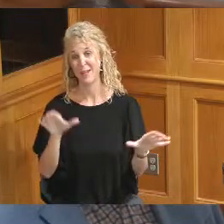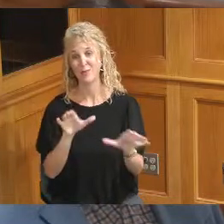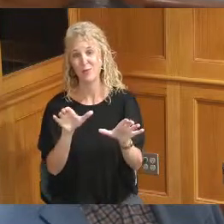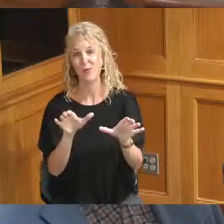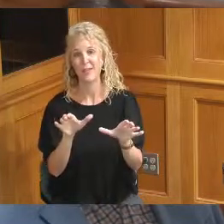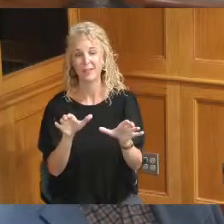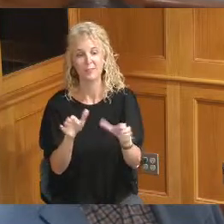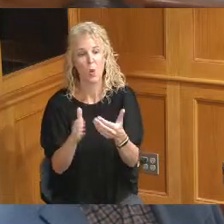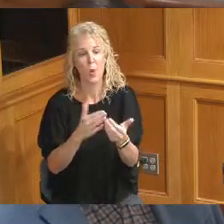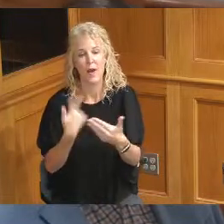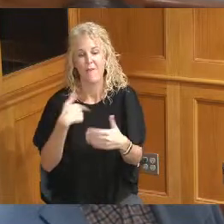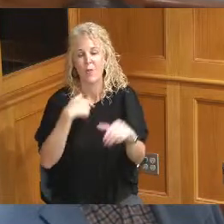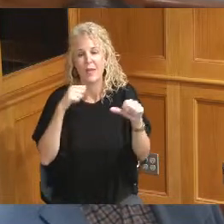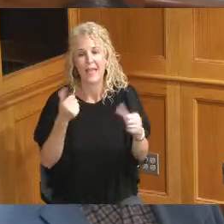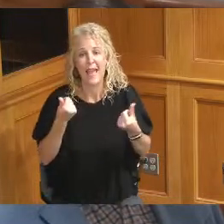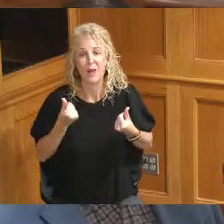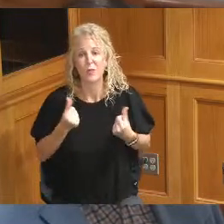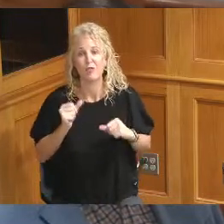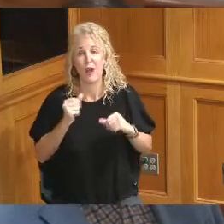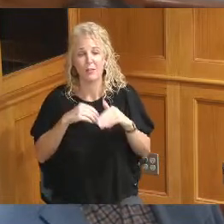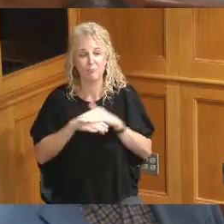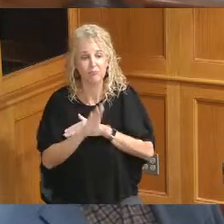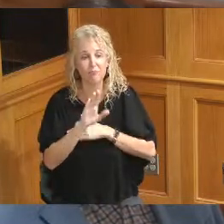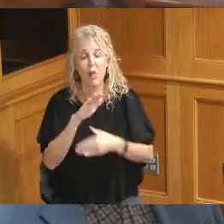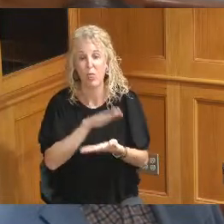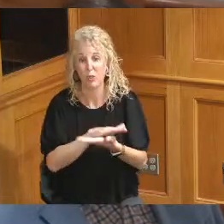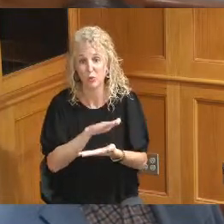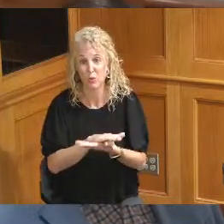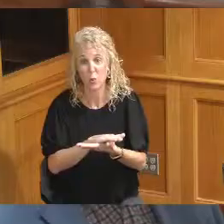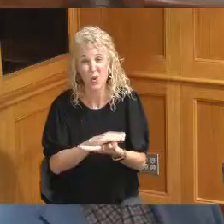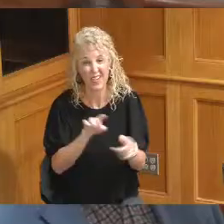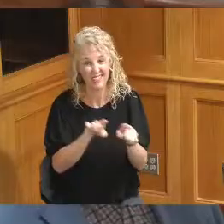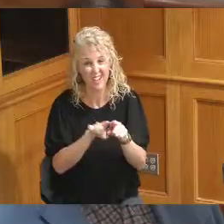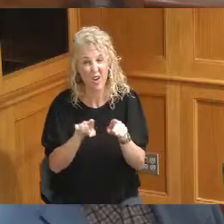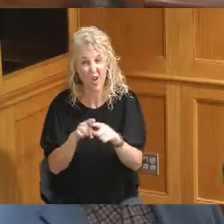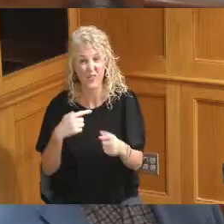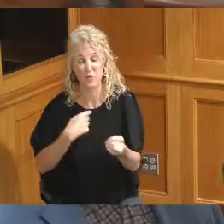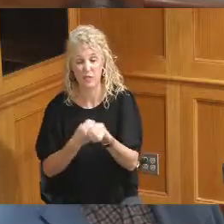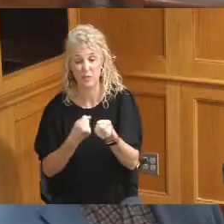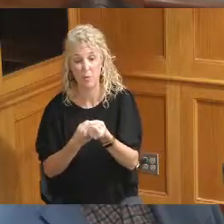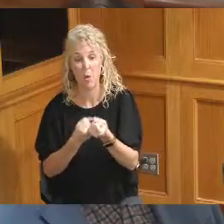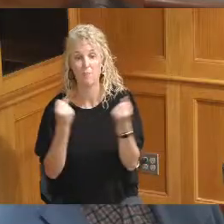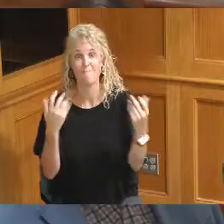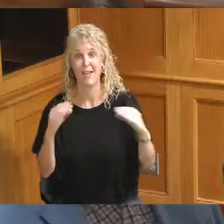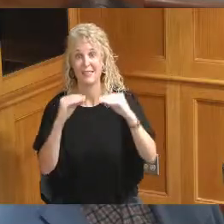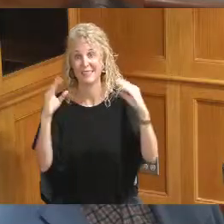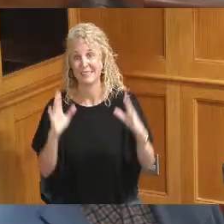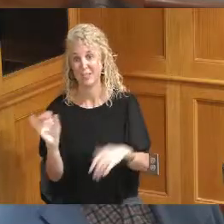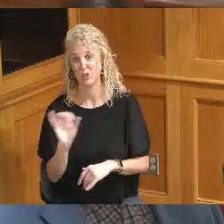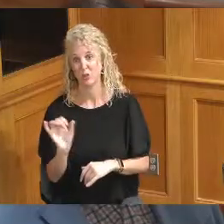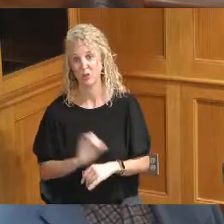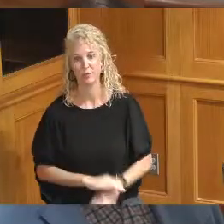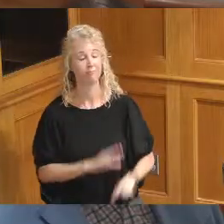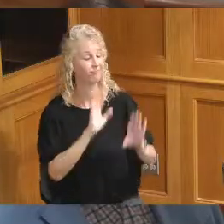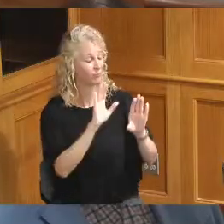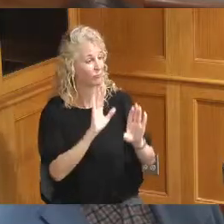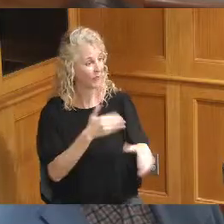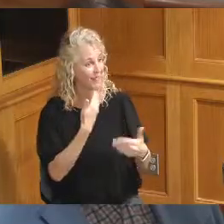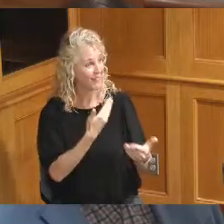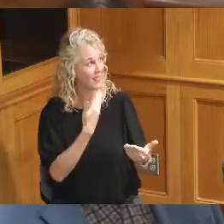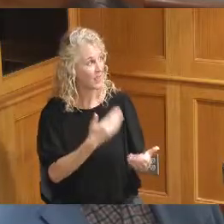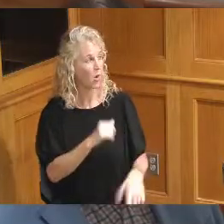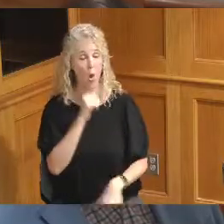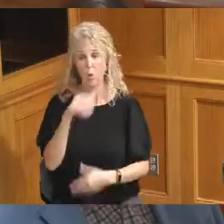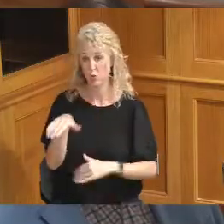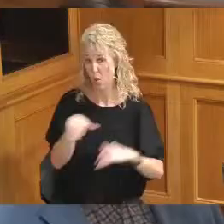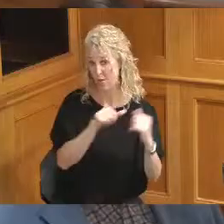to get into the school systems and to support our teachers who have been working so hard during this environment. Great. Thank you. Appreciate